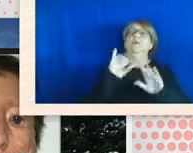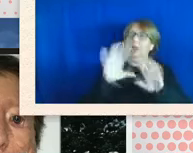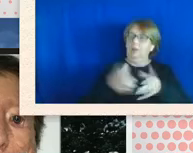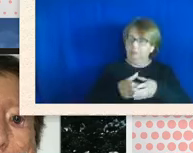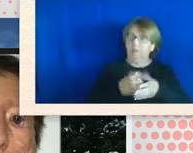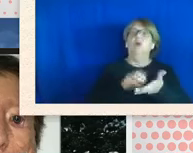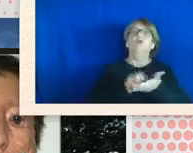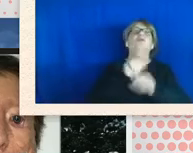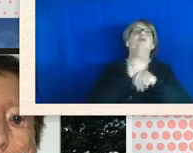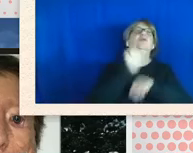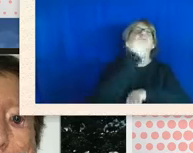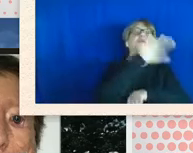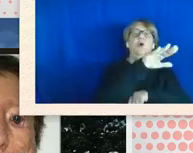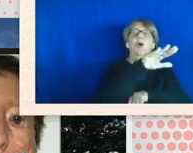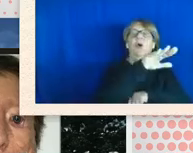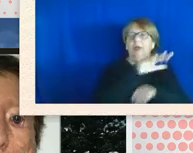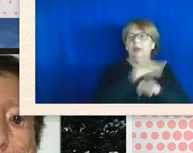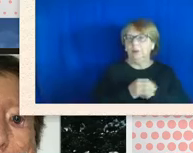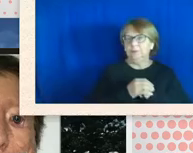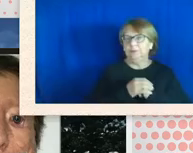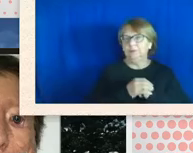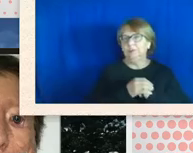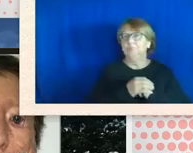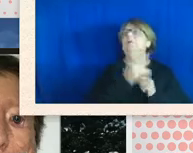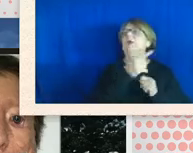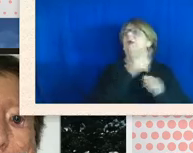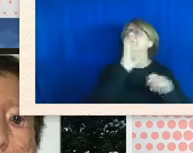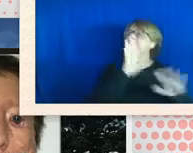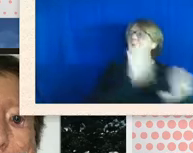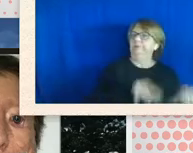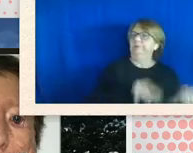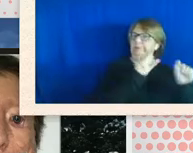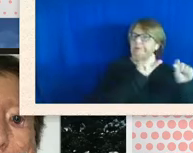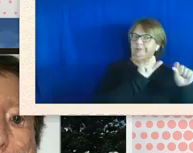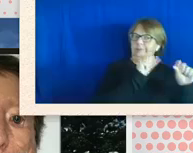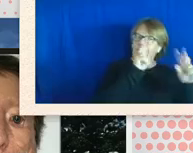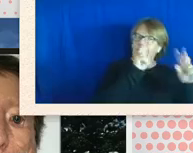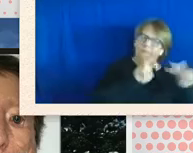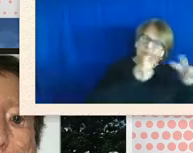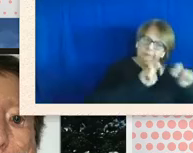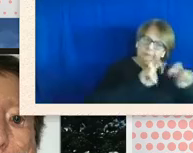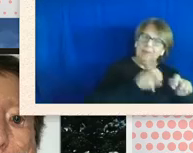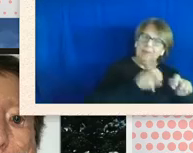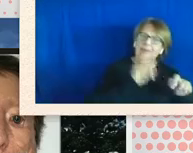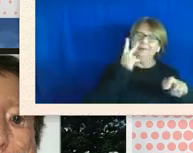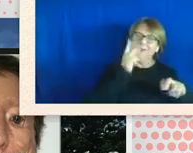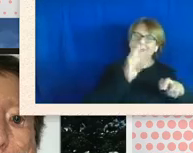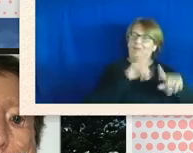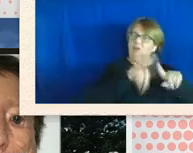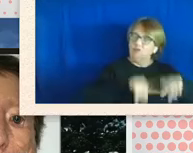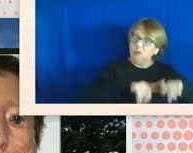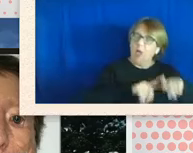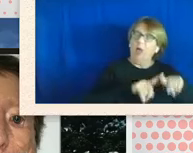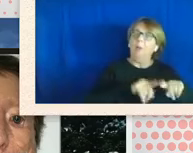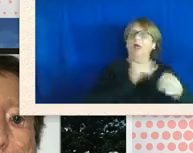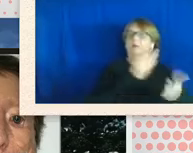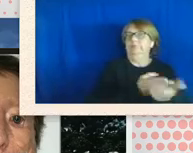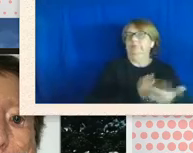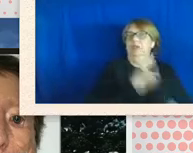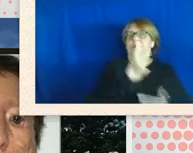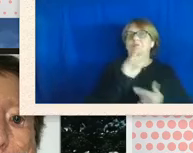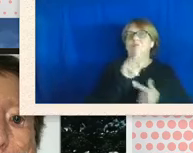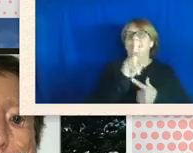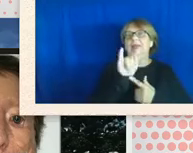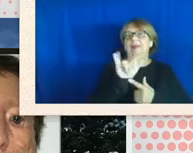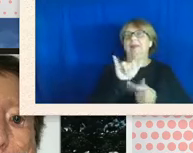State University to conduct the reliability and validity study. They will be looking to make sure that all of